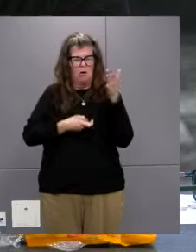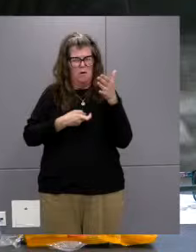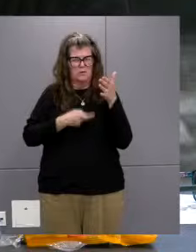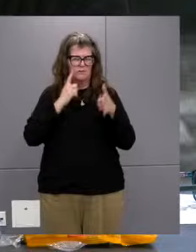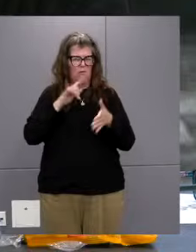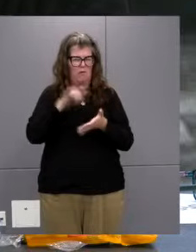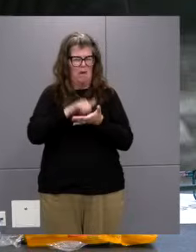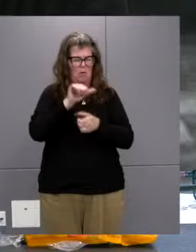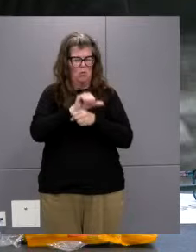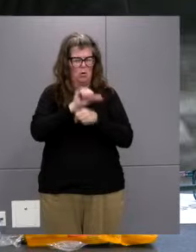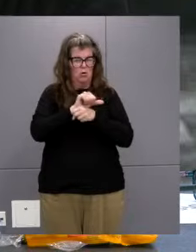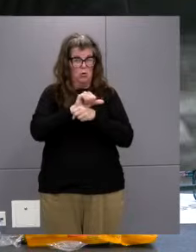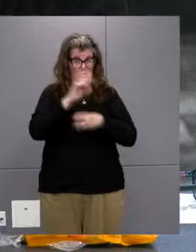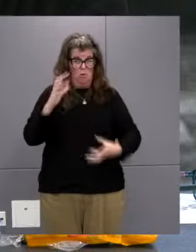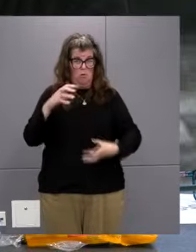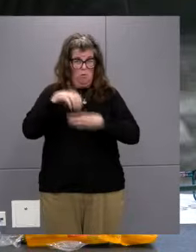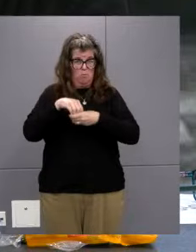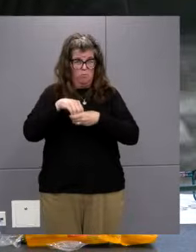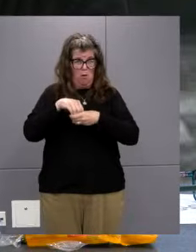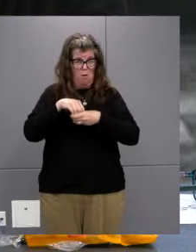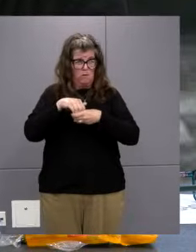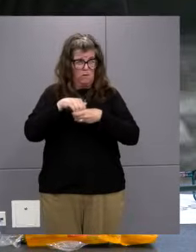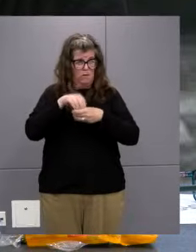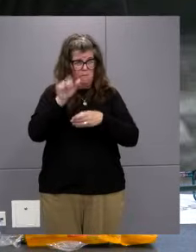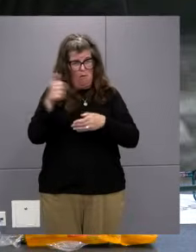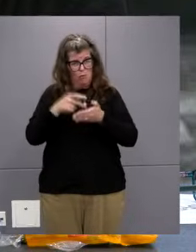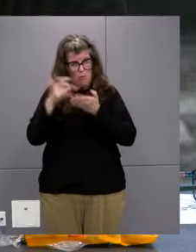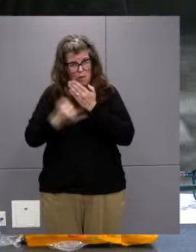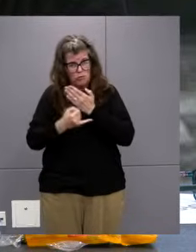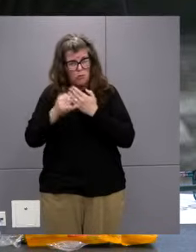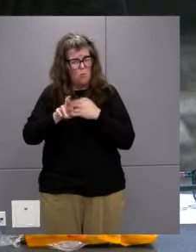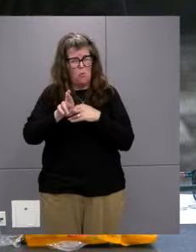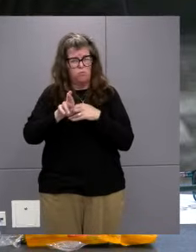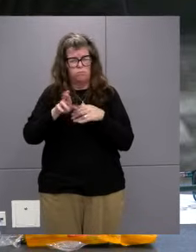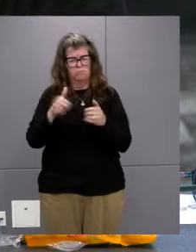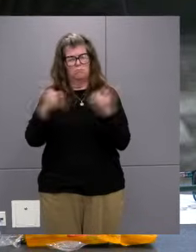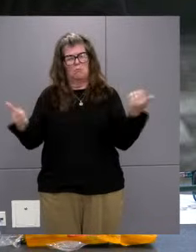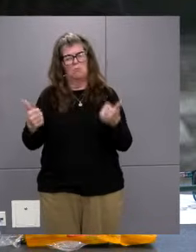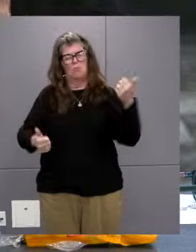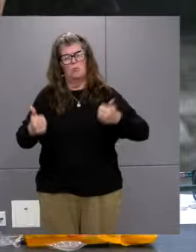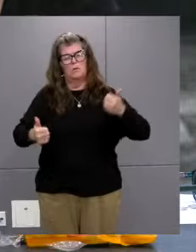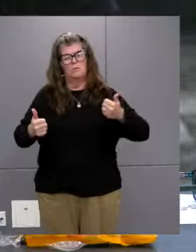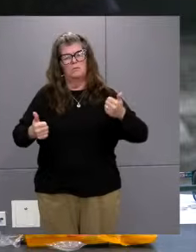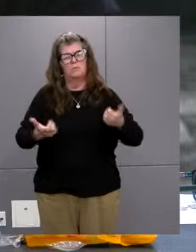work? And was that part of any other projects, or was that a standalone project?